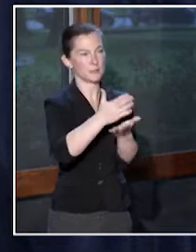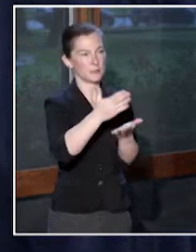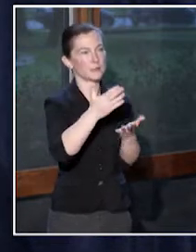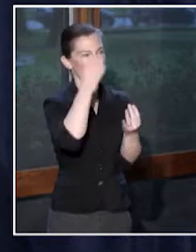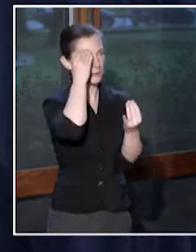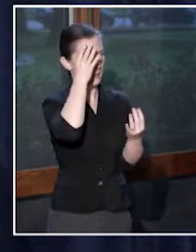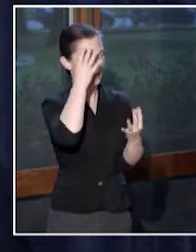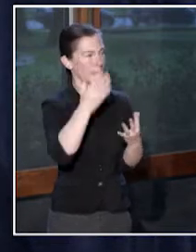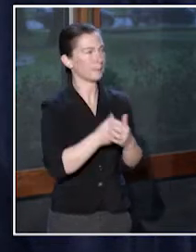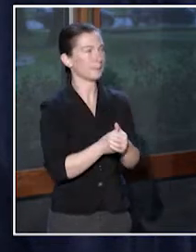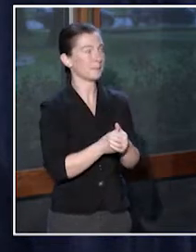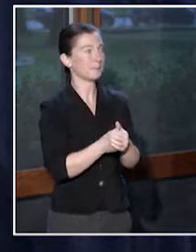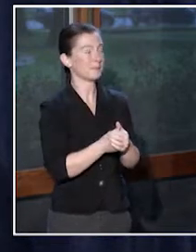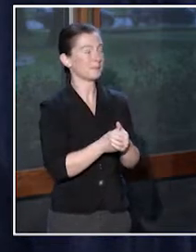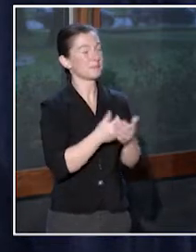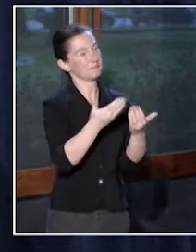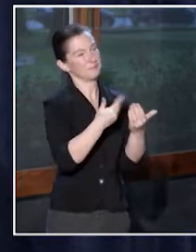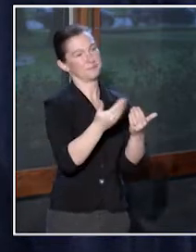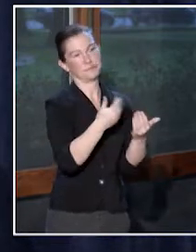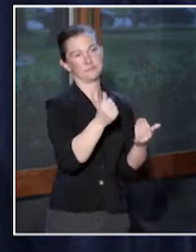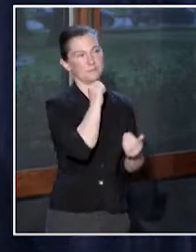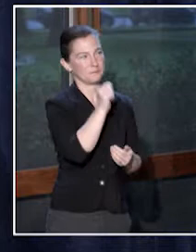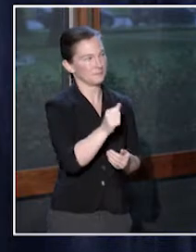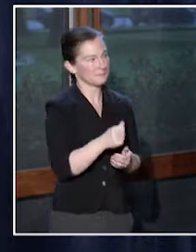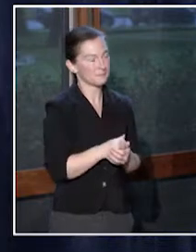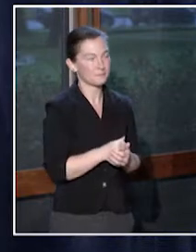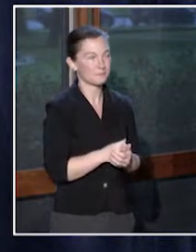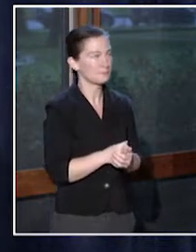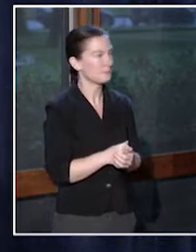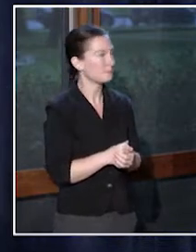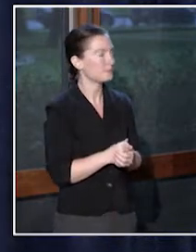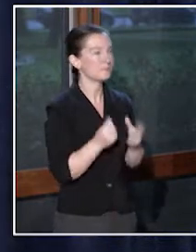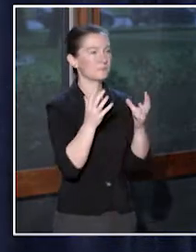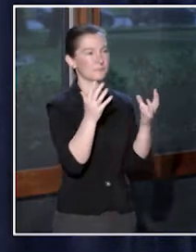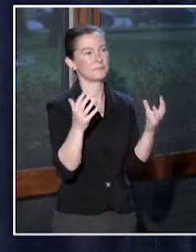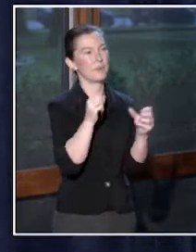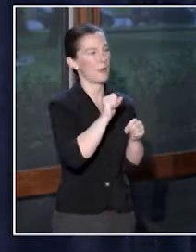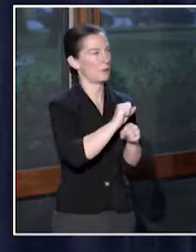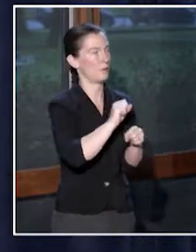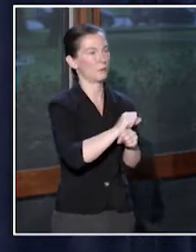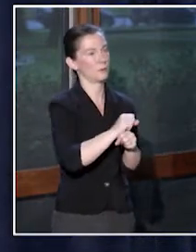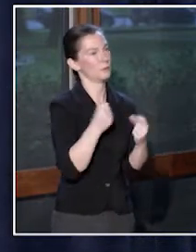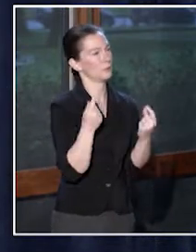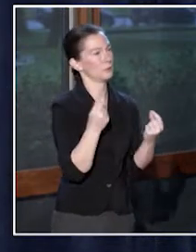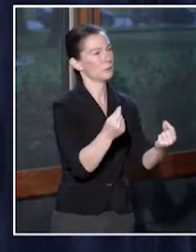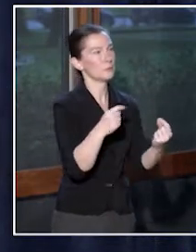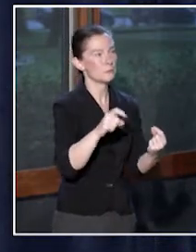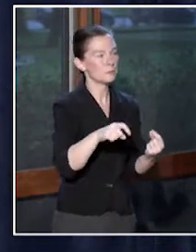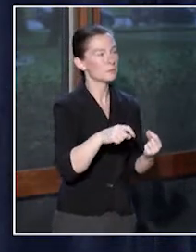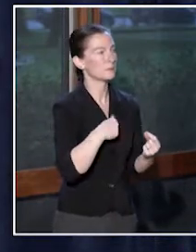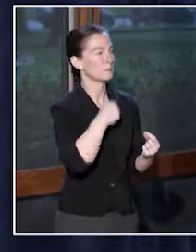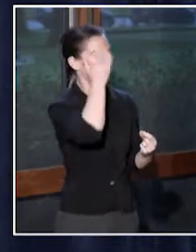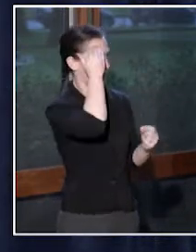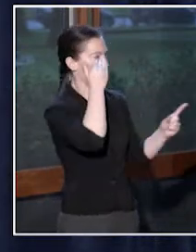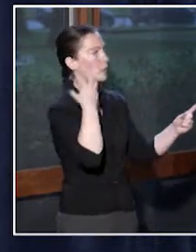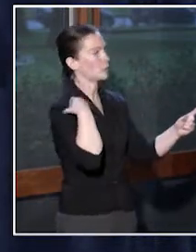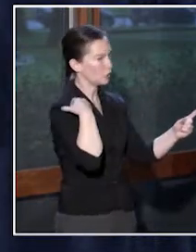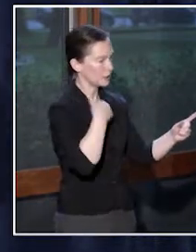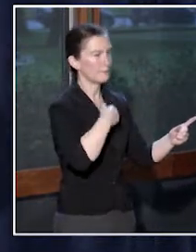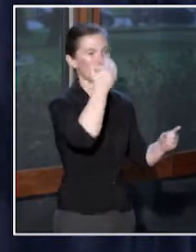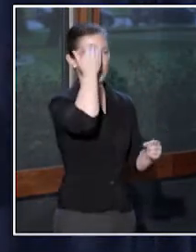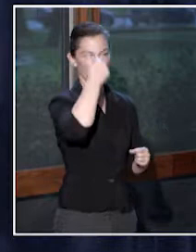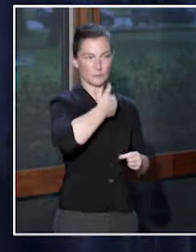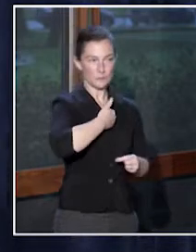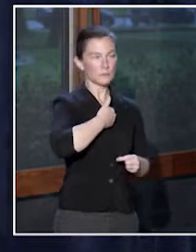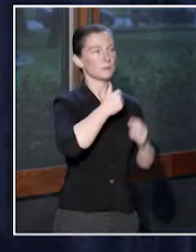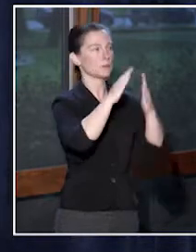easy. This will not be easy. There is a lot of work to do, but I know the chief, and I know I, and I know the city council, and